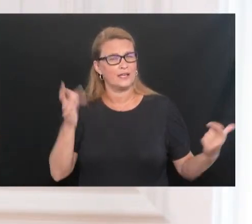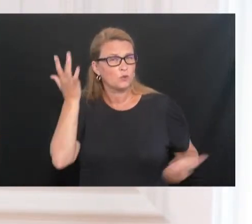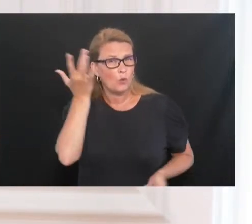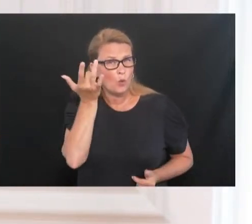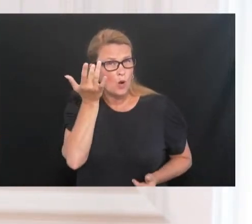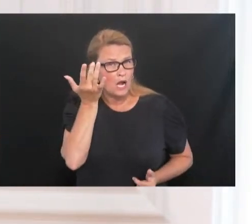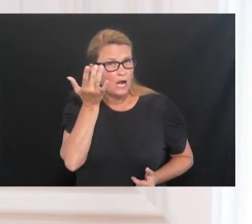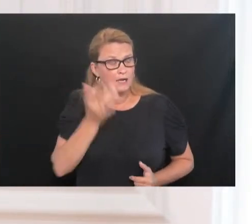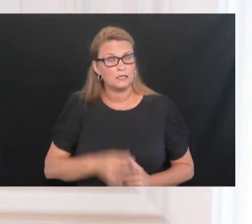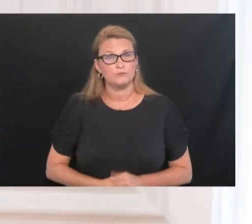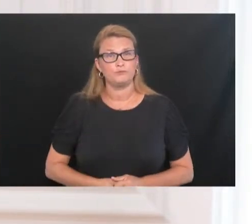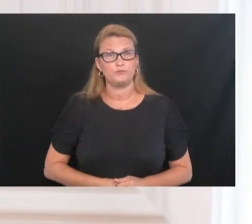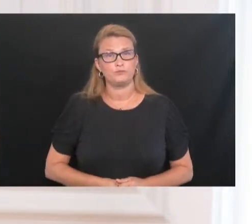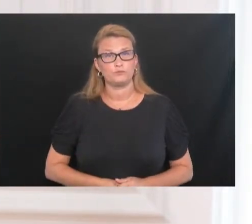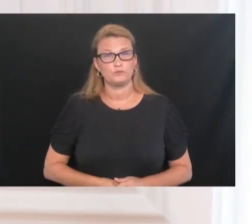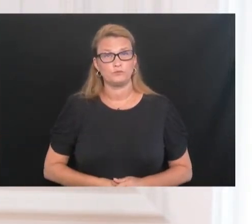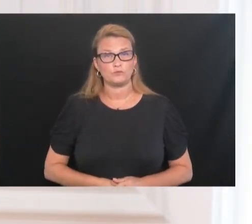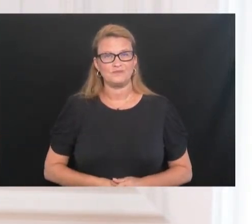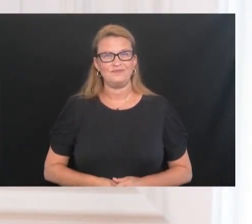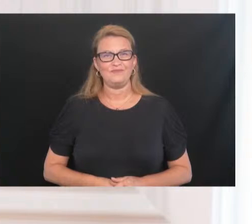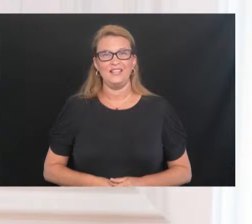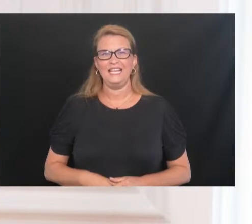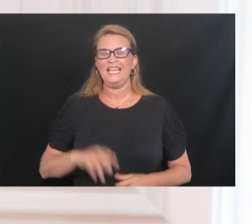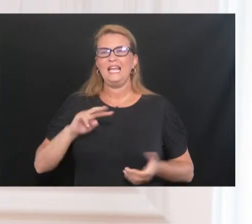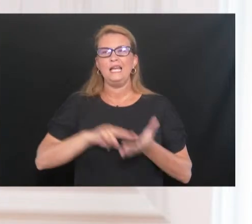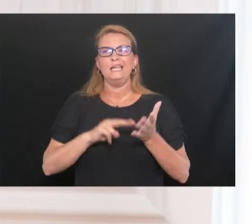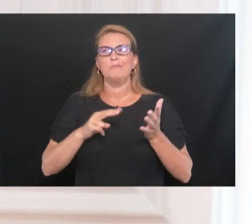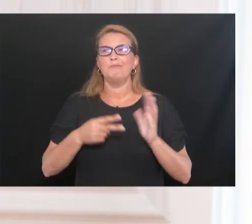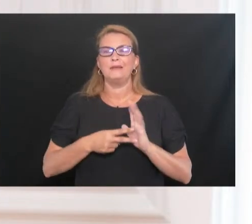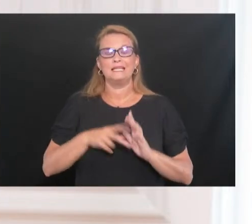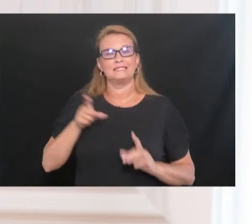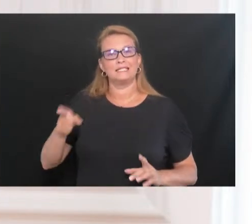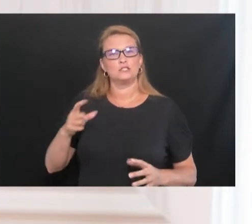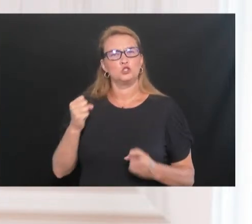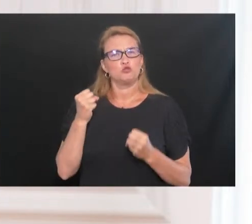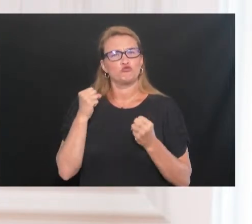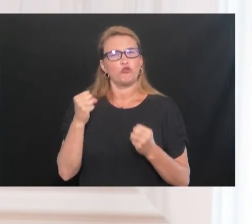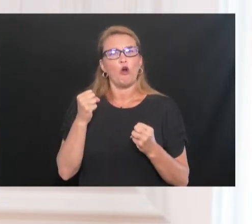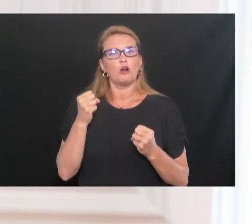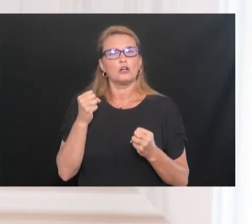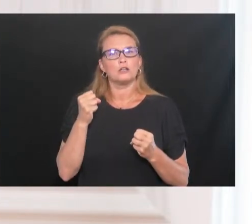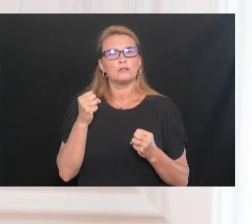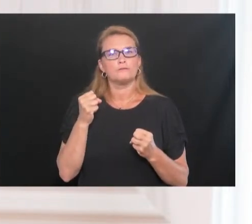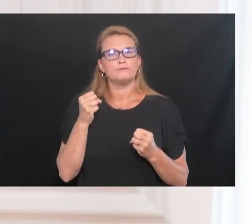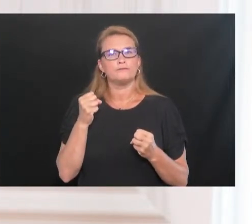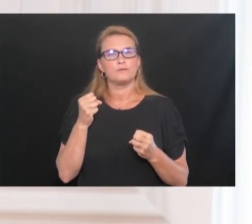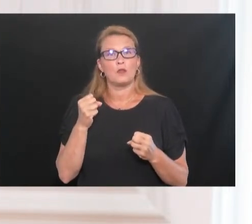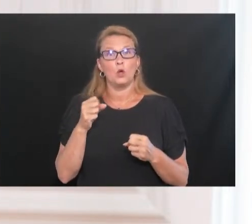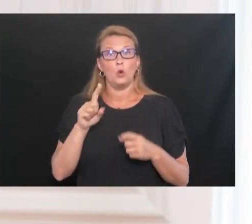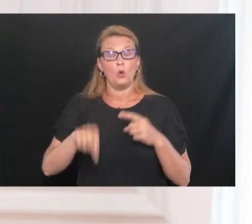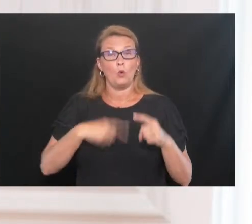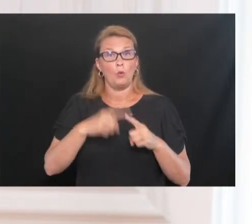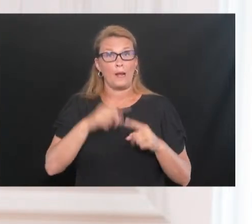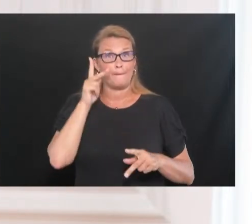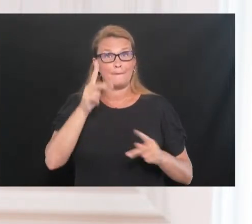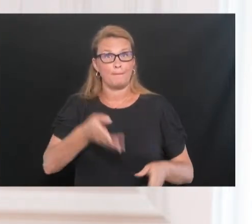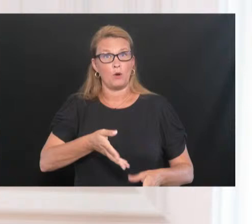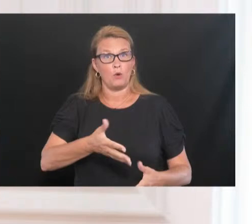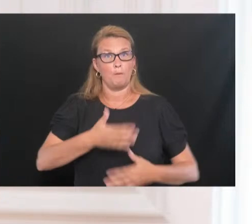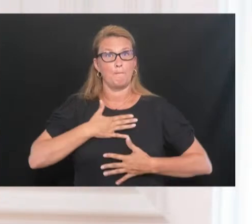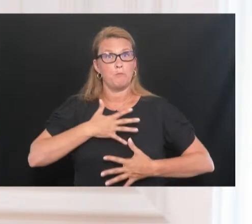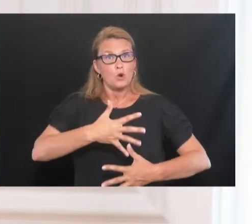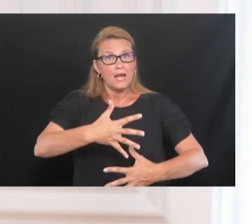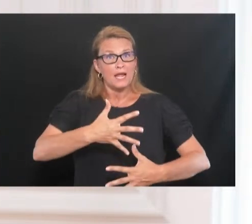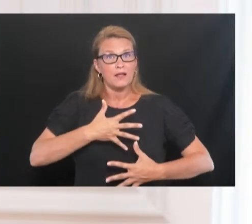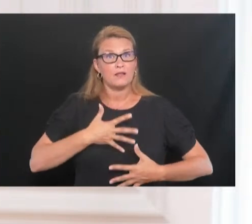because it is in much higher concentrations in the airways of people who are infected. So this